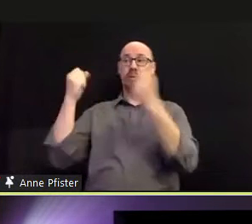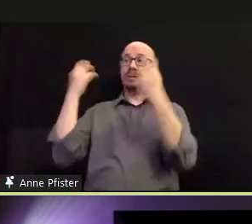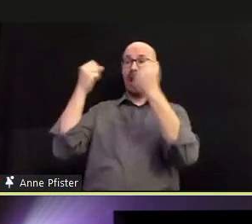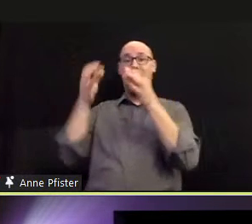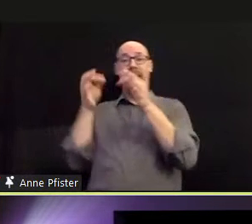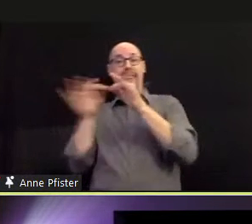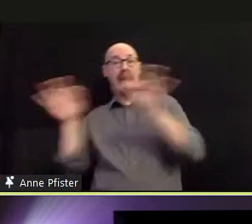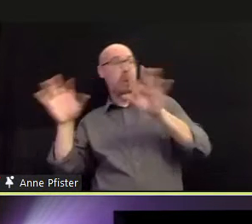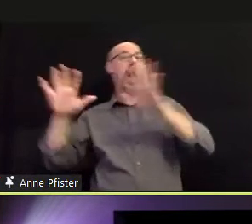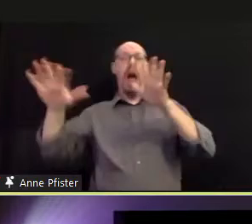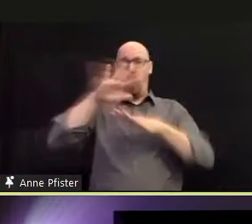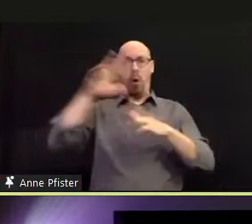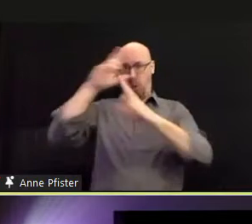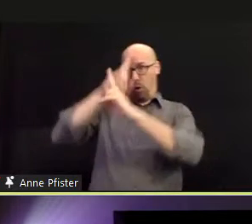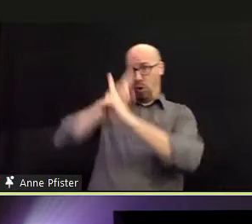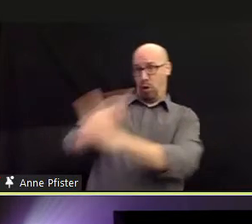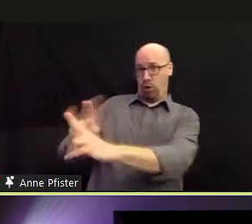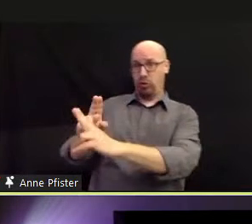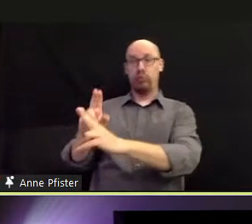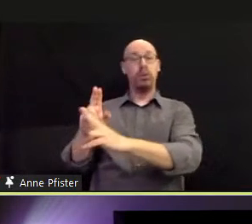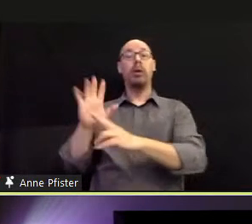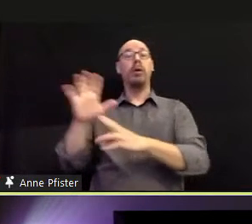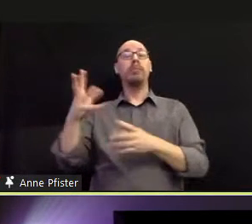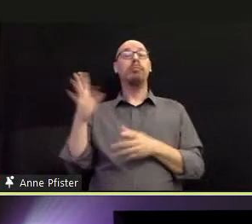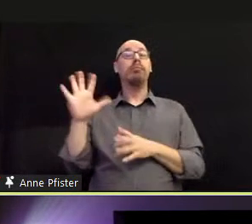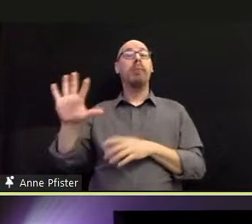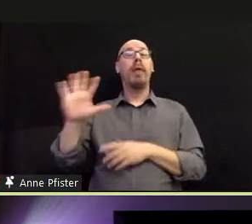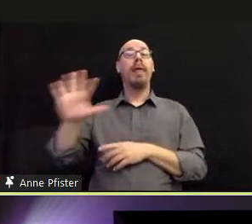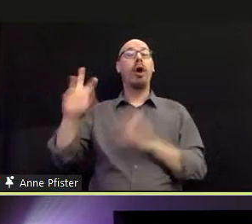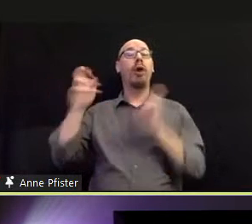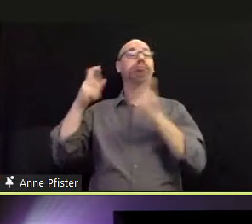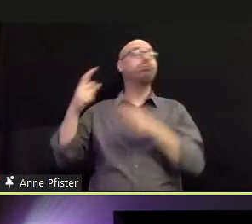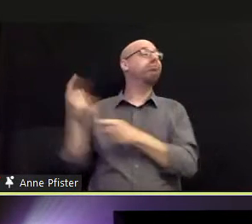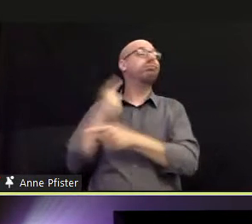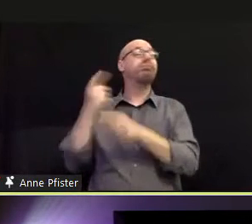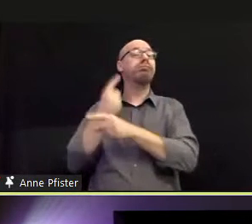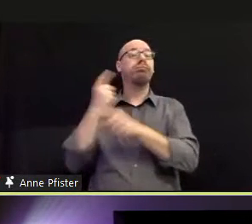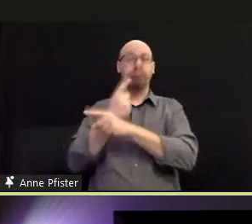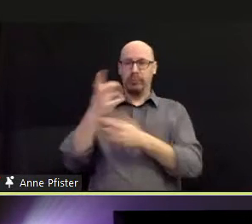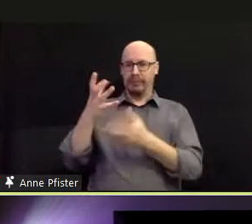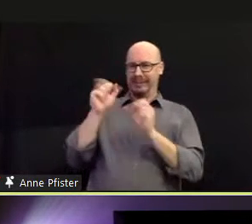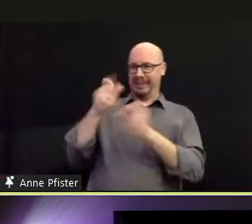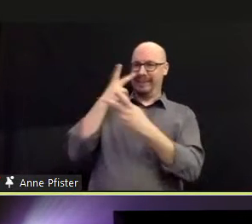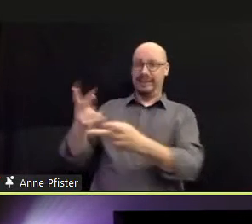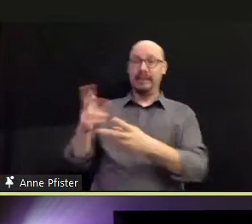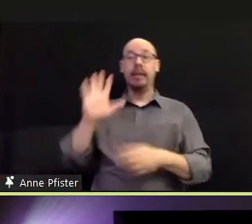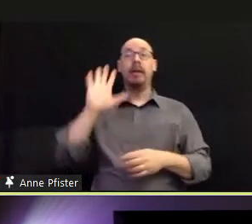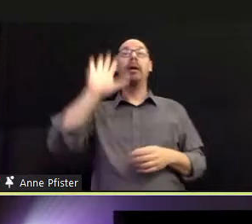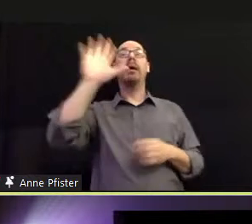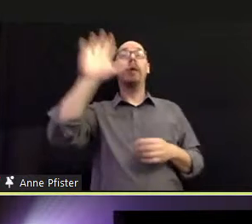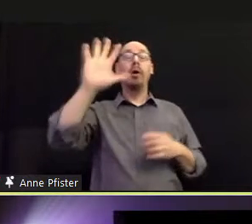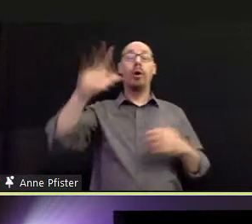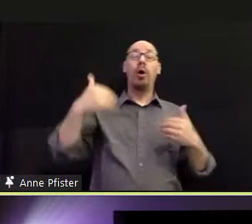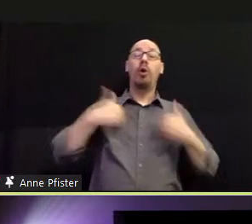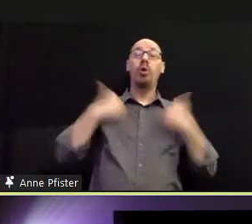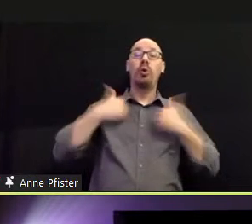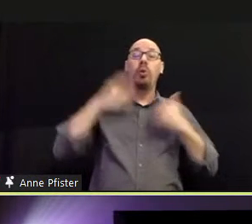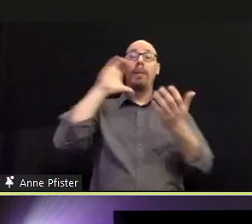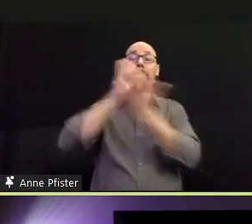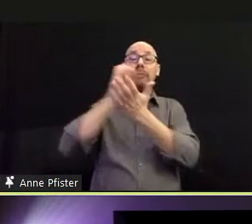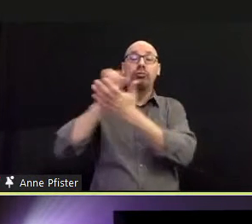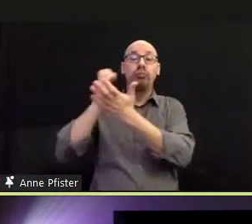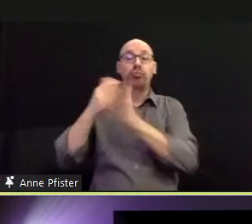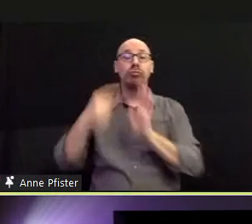honored, an ordinariness emerges. Youth participants' photographic images from my Photo Voice